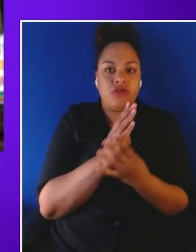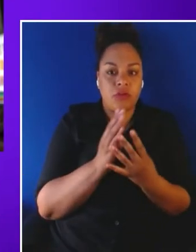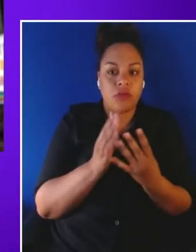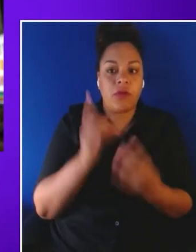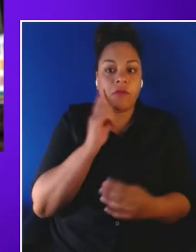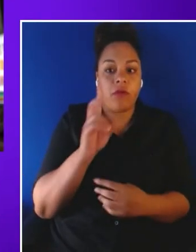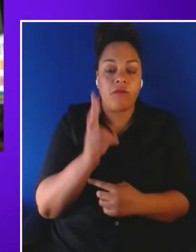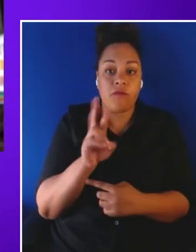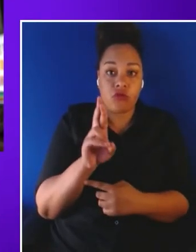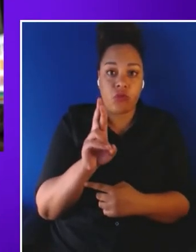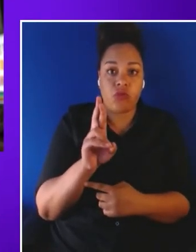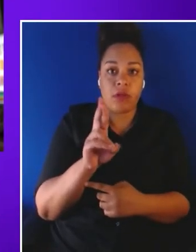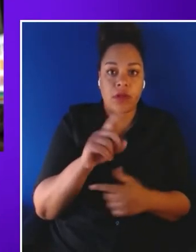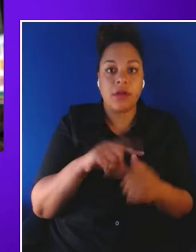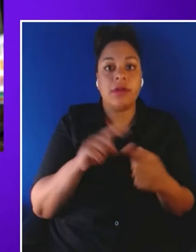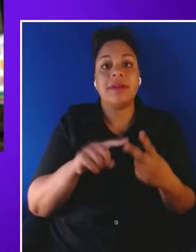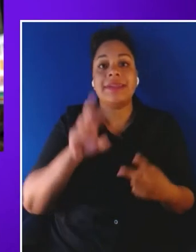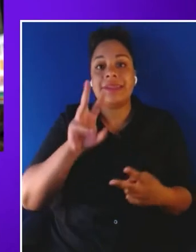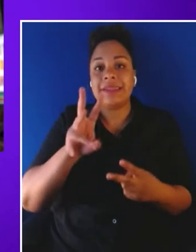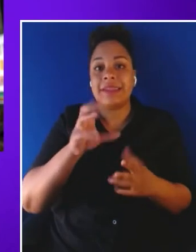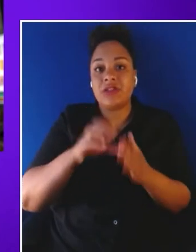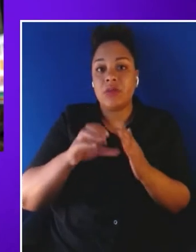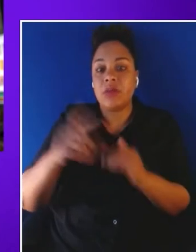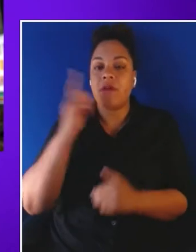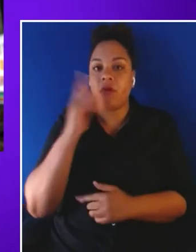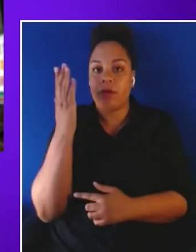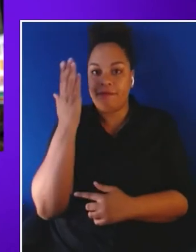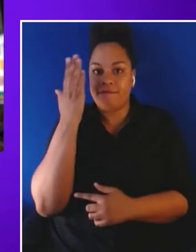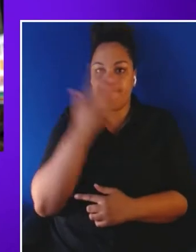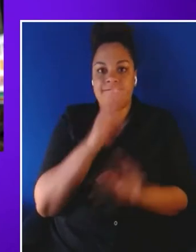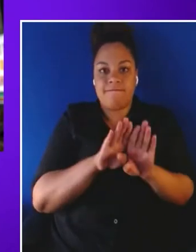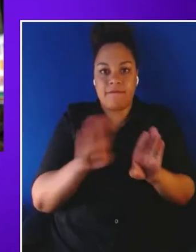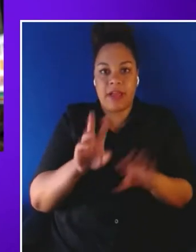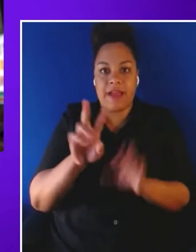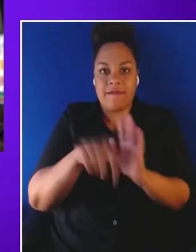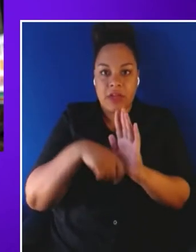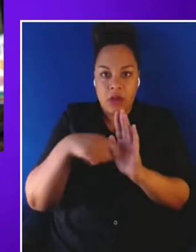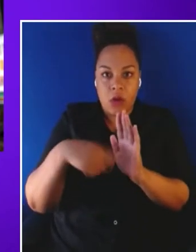6 chapters for flat video, like for normal